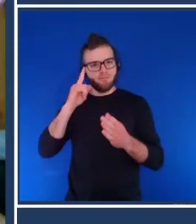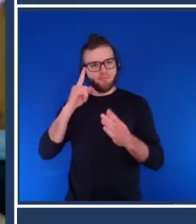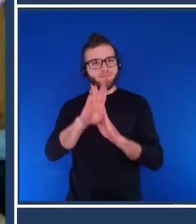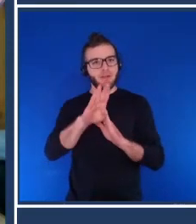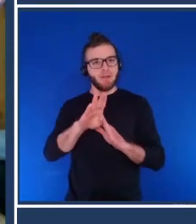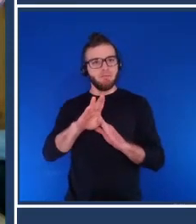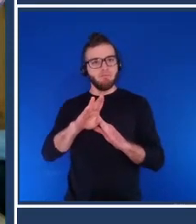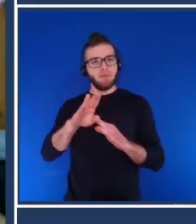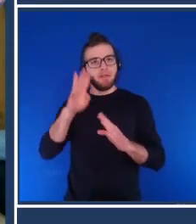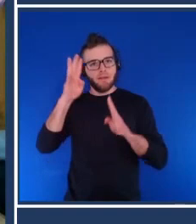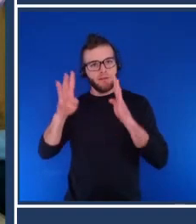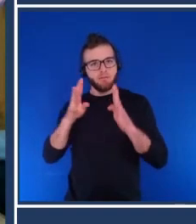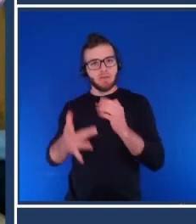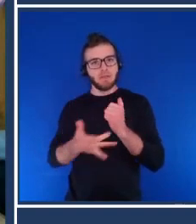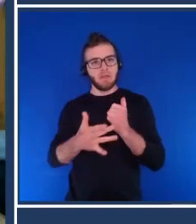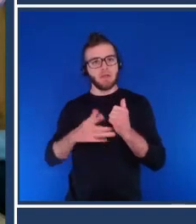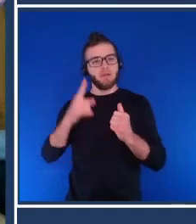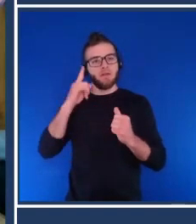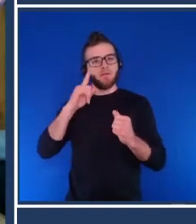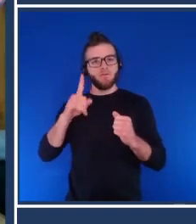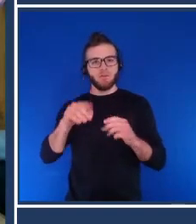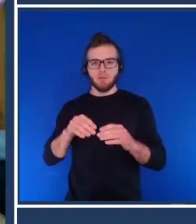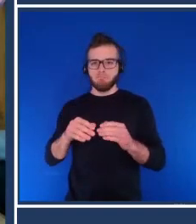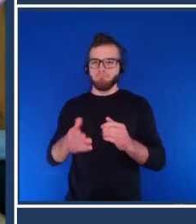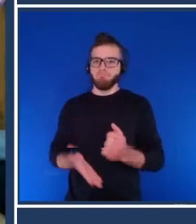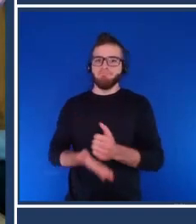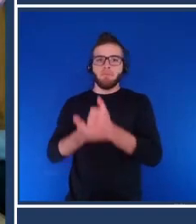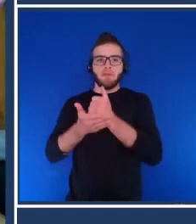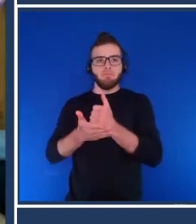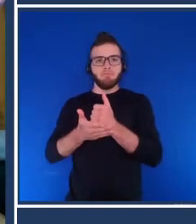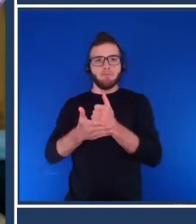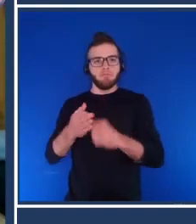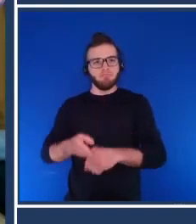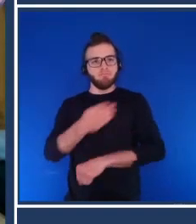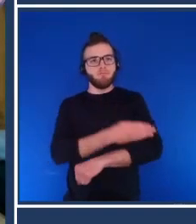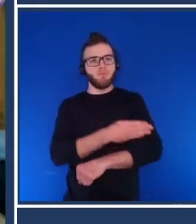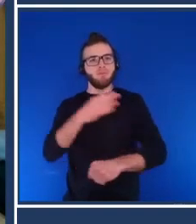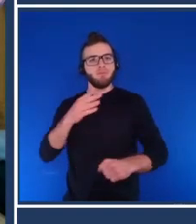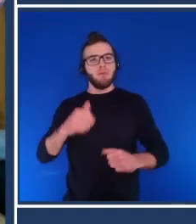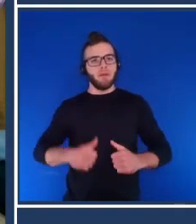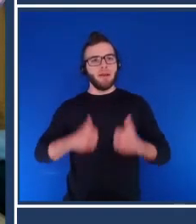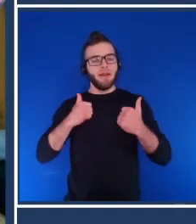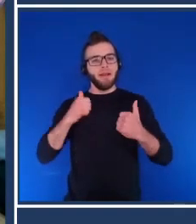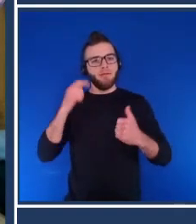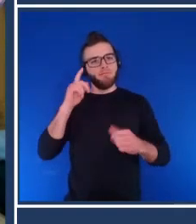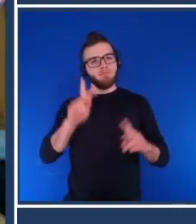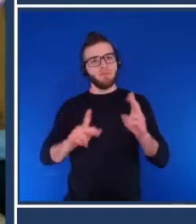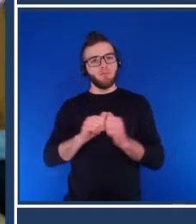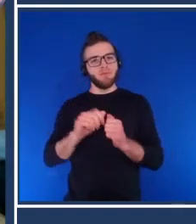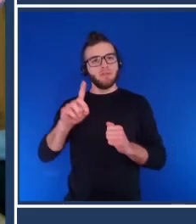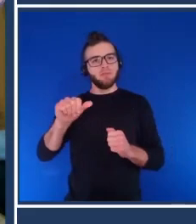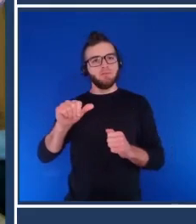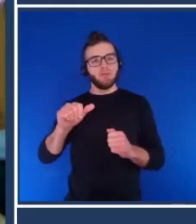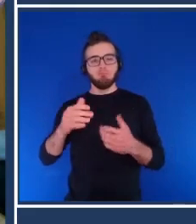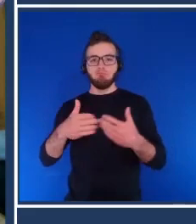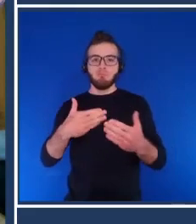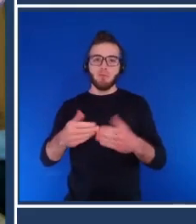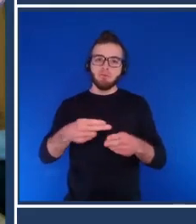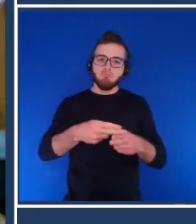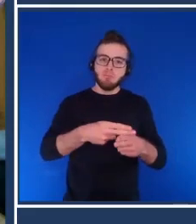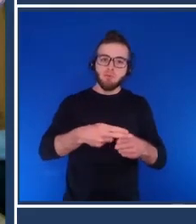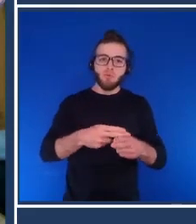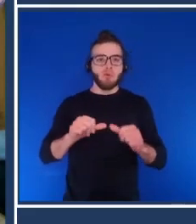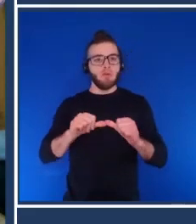capabilities of and enhance the quality of life for people with disabilities, whether that's long-term, temporary, or even situational